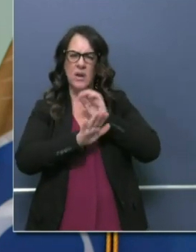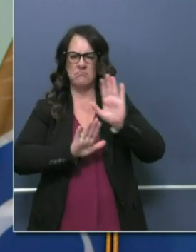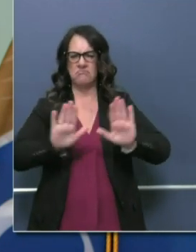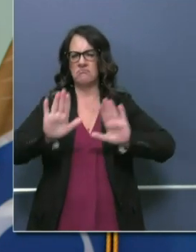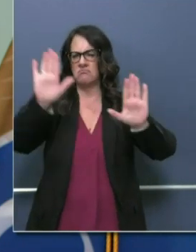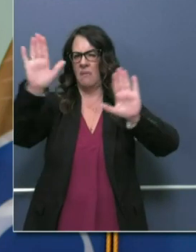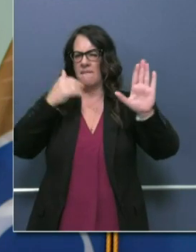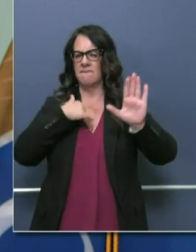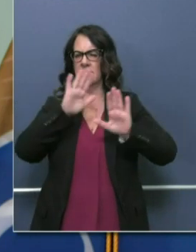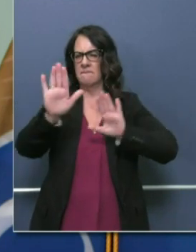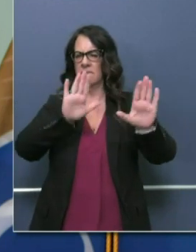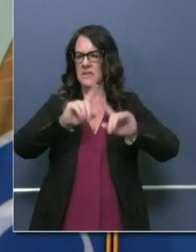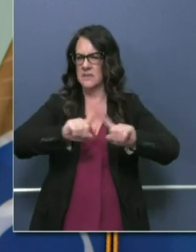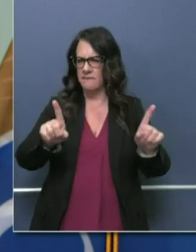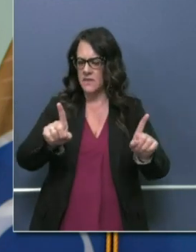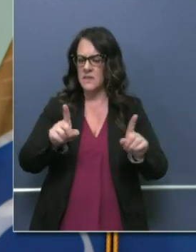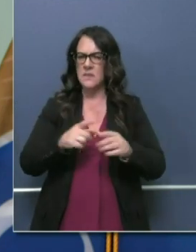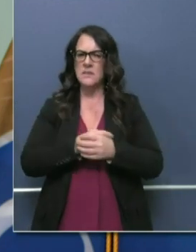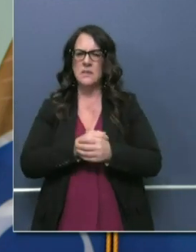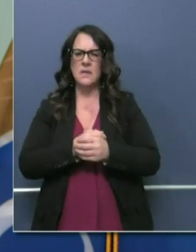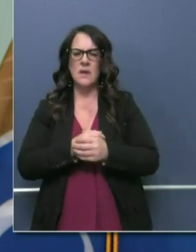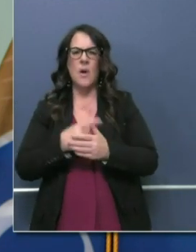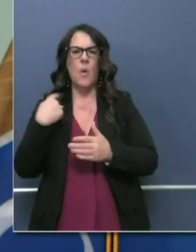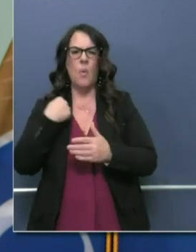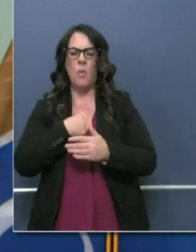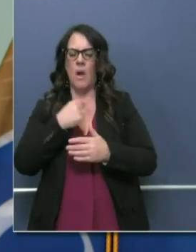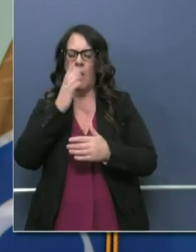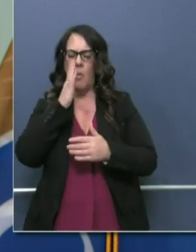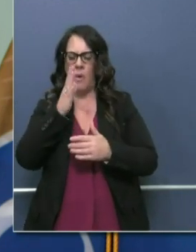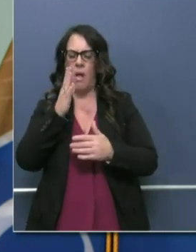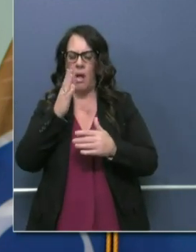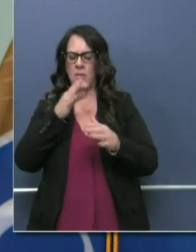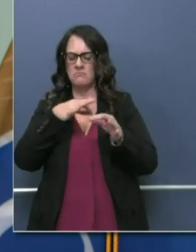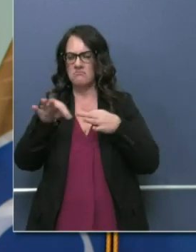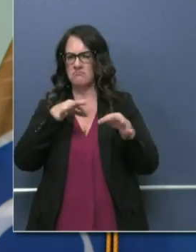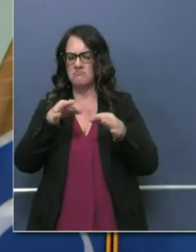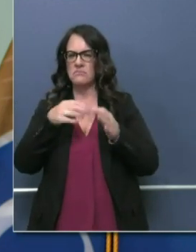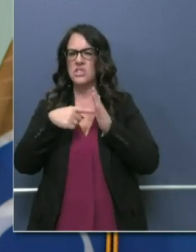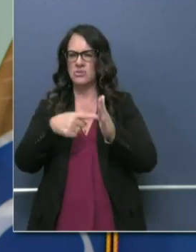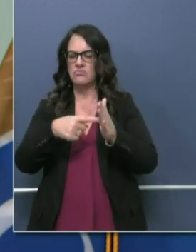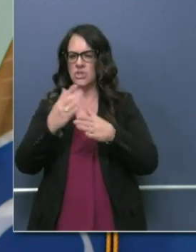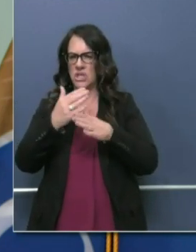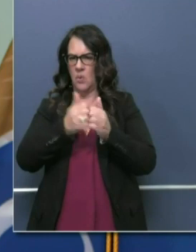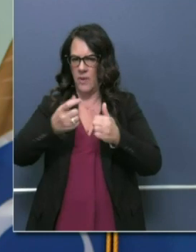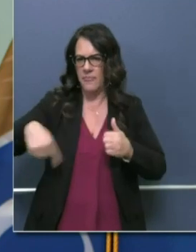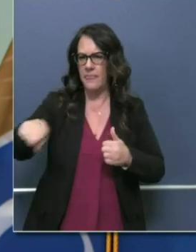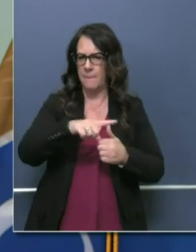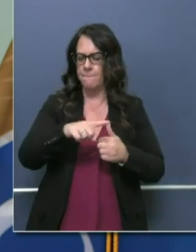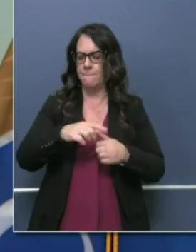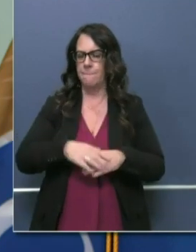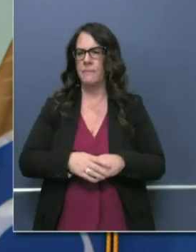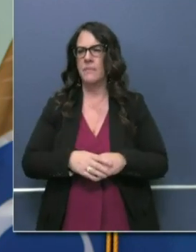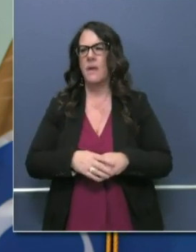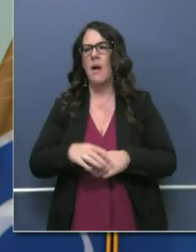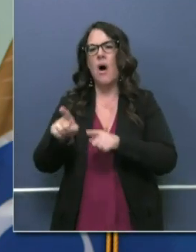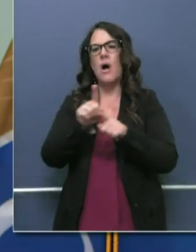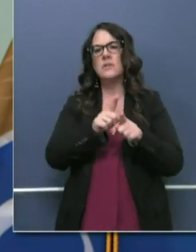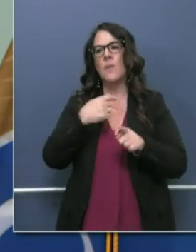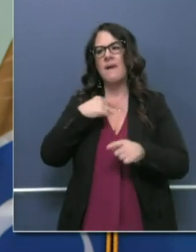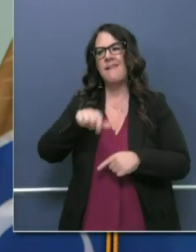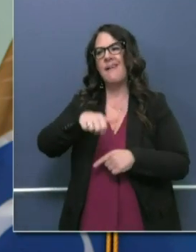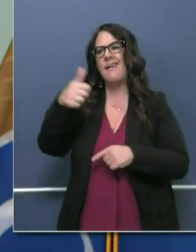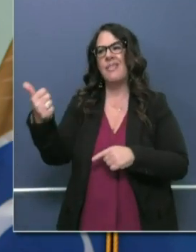place. So we are also announcing today the capacity for these other counties and regions to